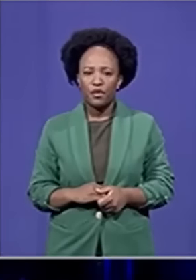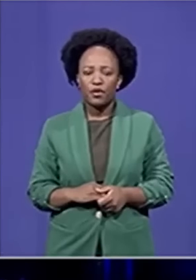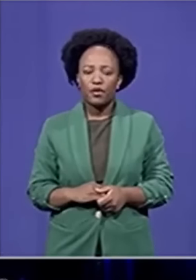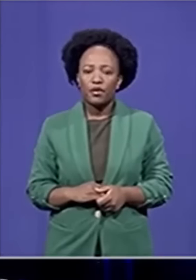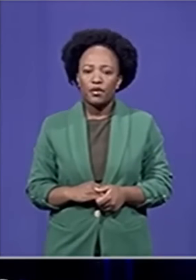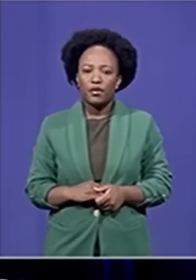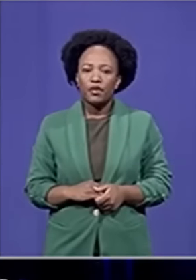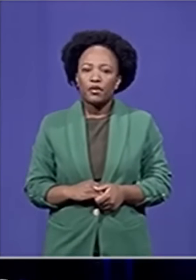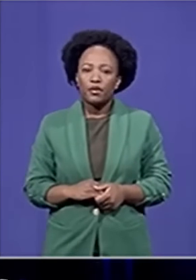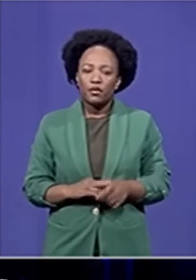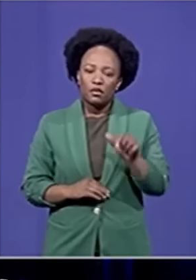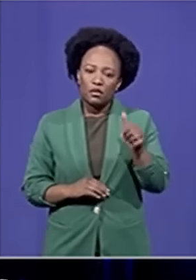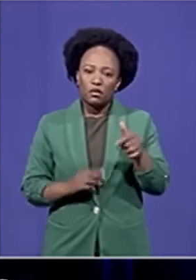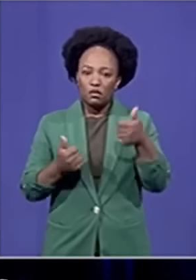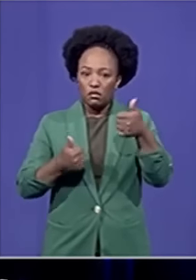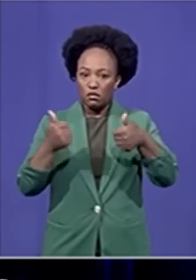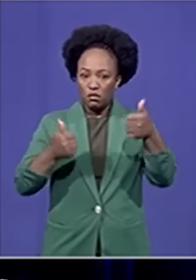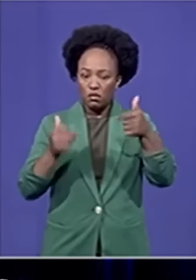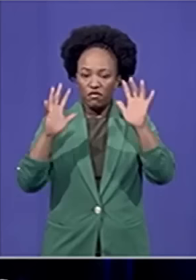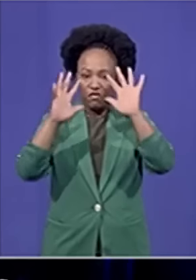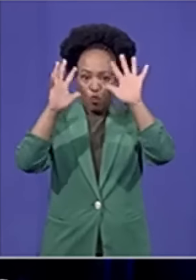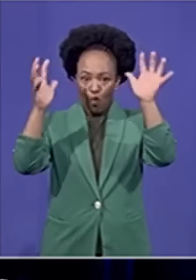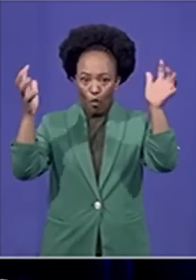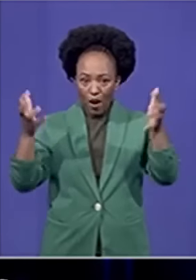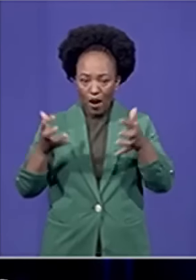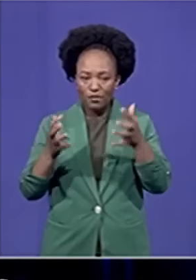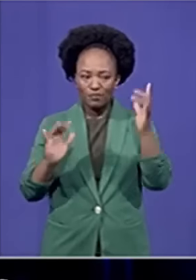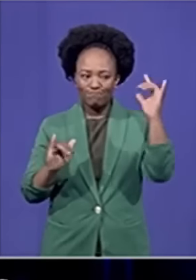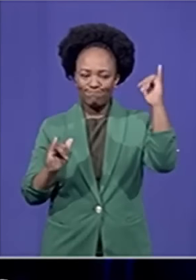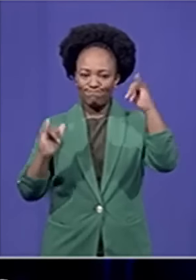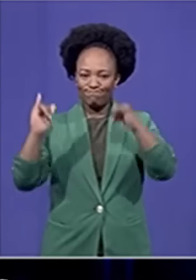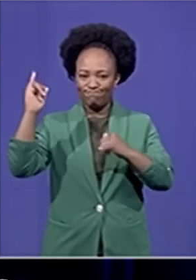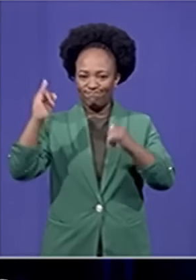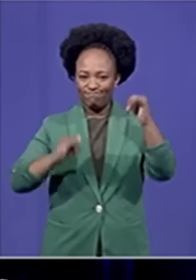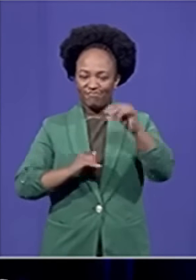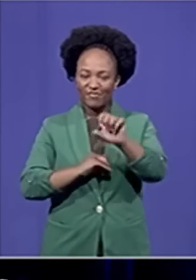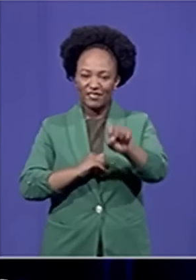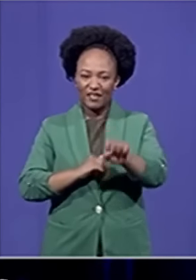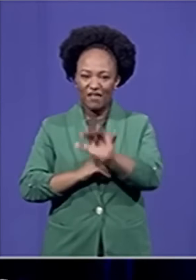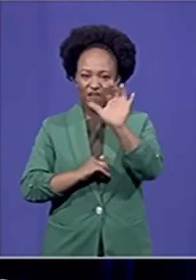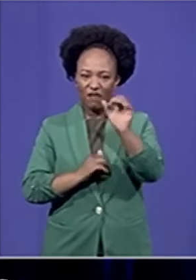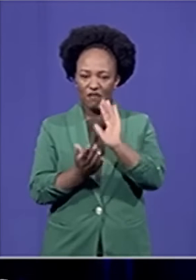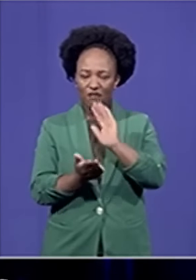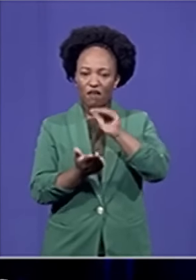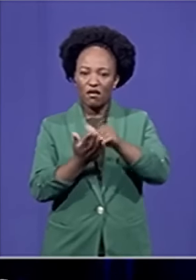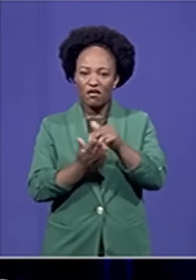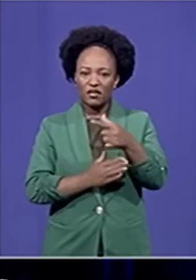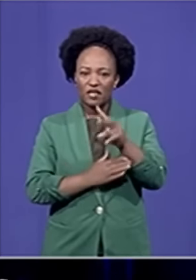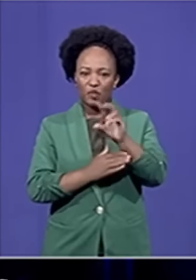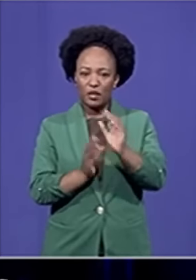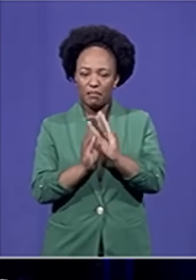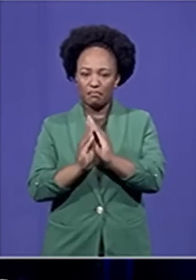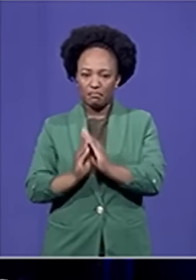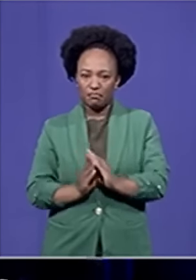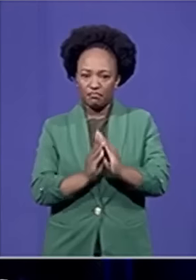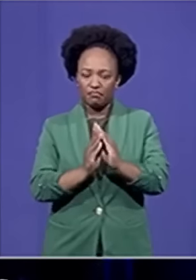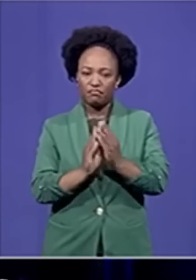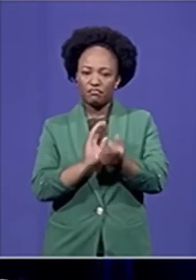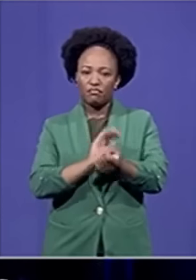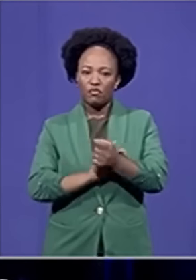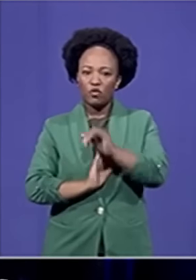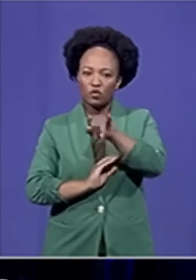Kaoleleng re funa hore baetapele ba lefatshe ba se ba qaleletse ho fihla Afrika Borwa pele seboka sa baetapele sa G20 se tla